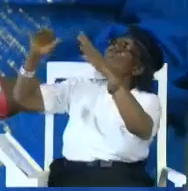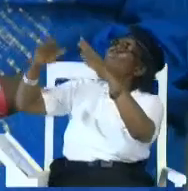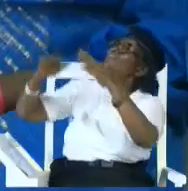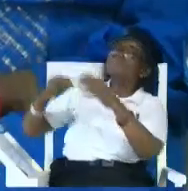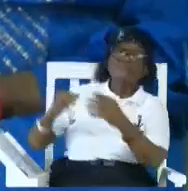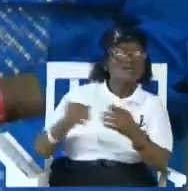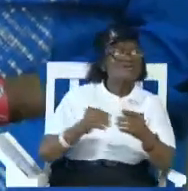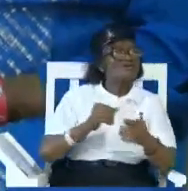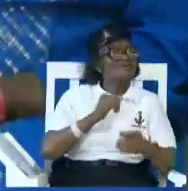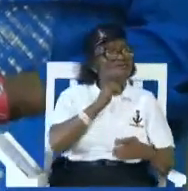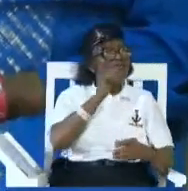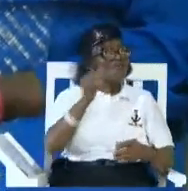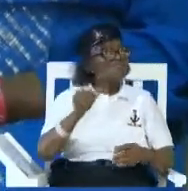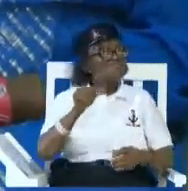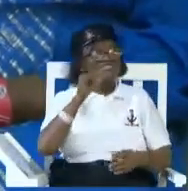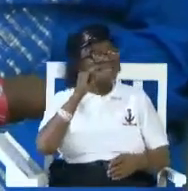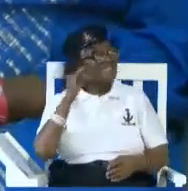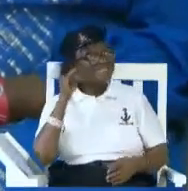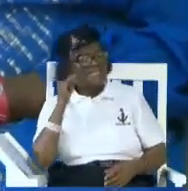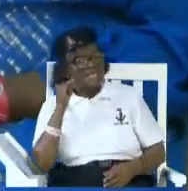Not yesterday.